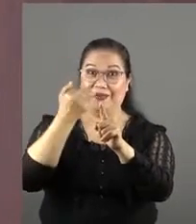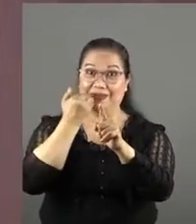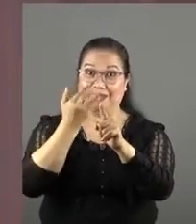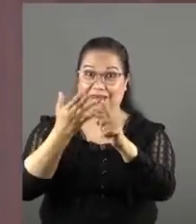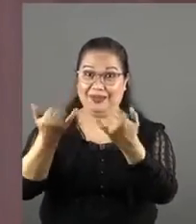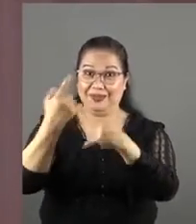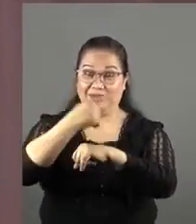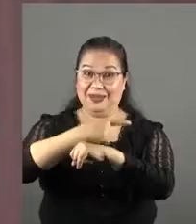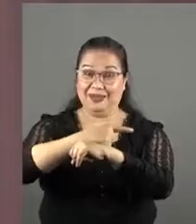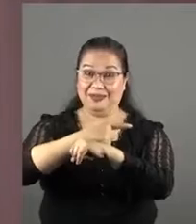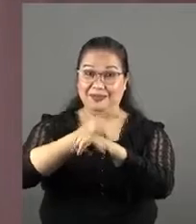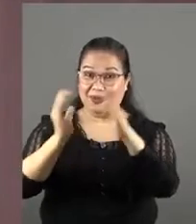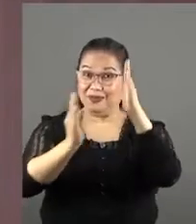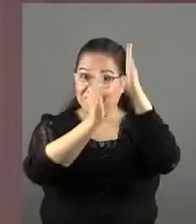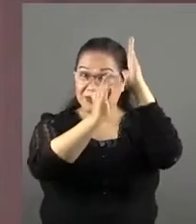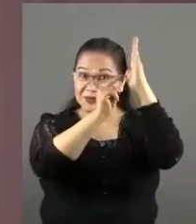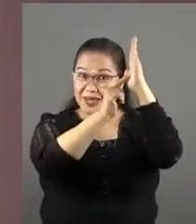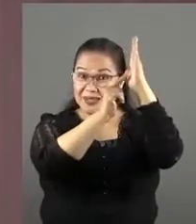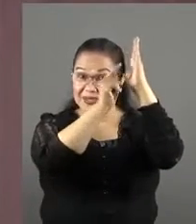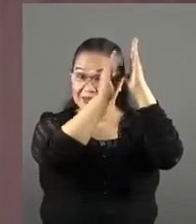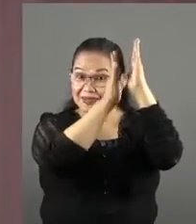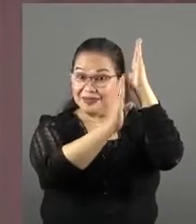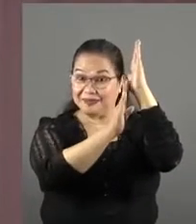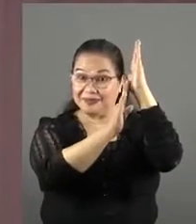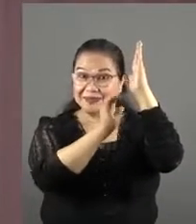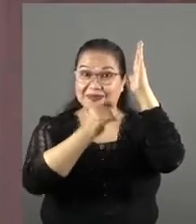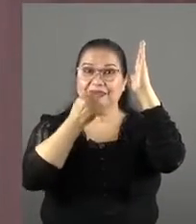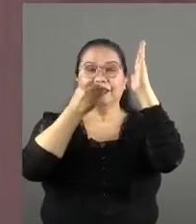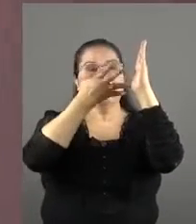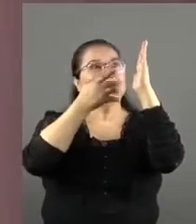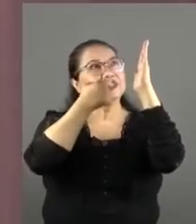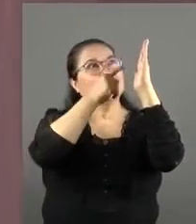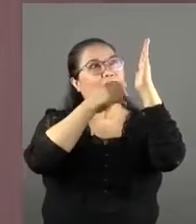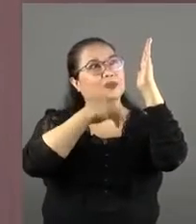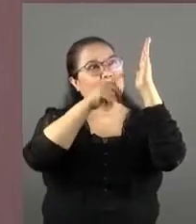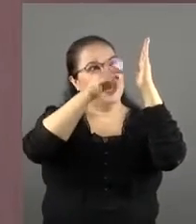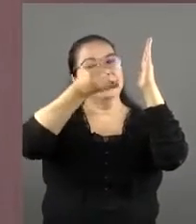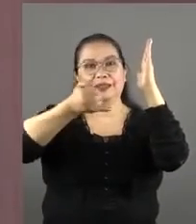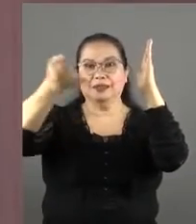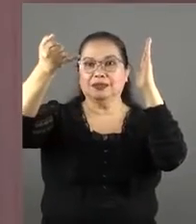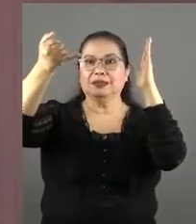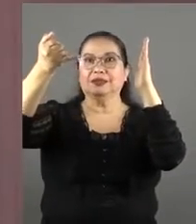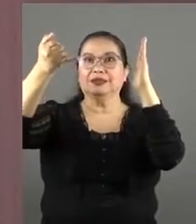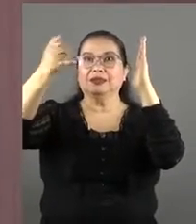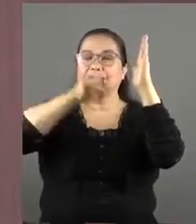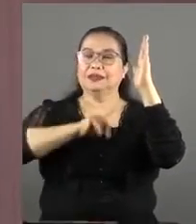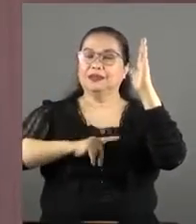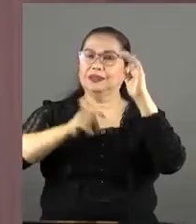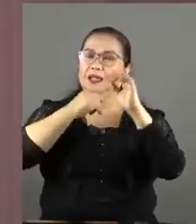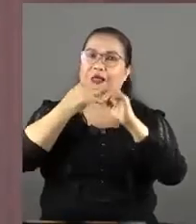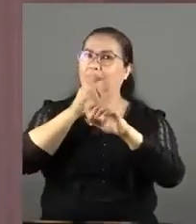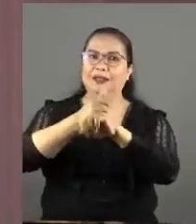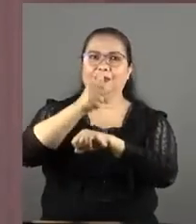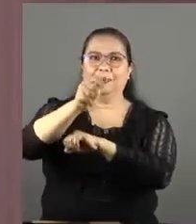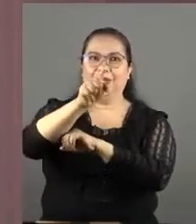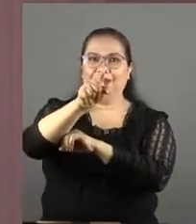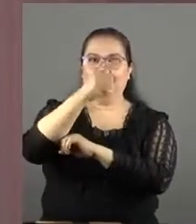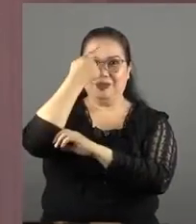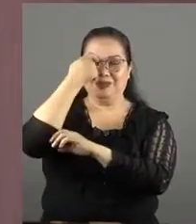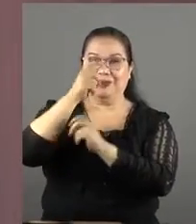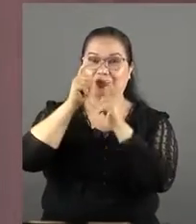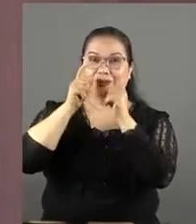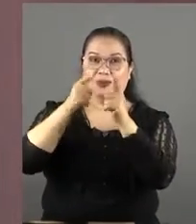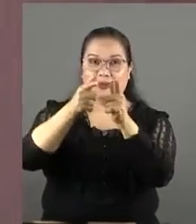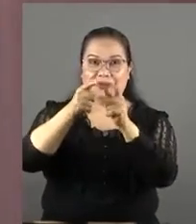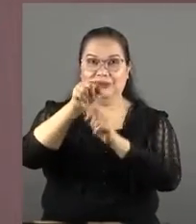today and you face God, can you tell him why he will let you into this kingdom? You will not listen to me. I won't blame you because you were looking